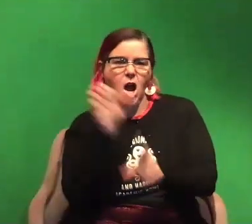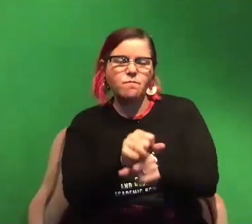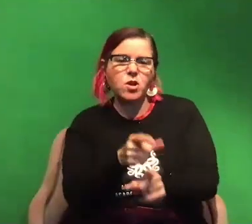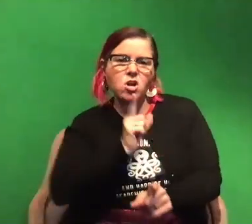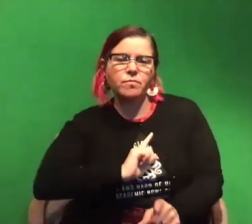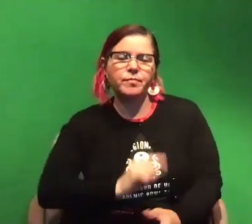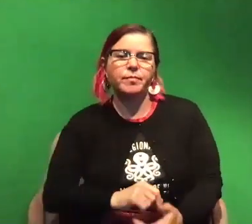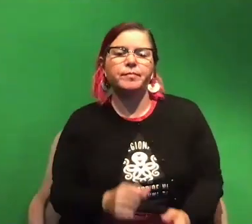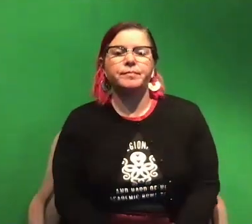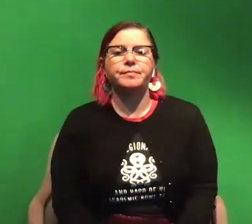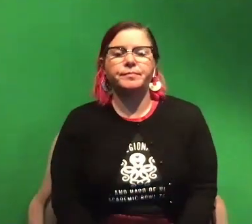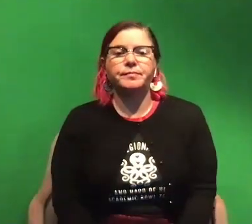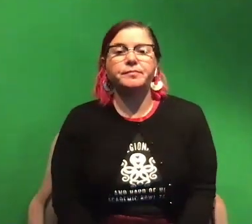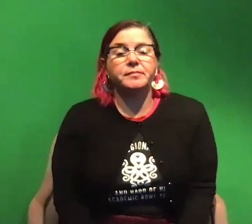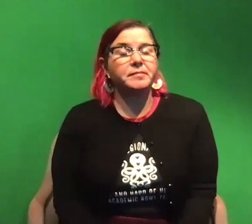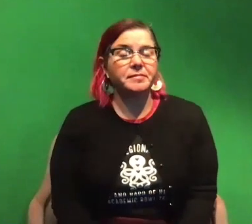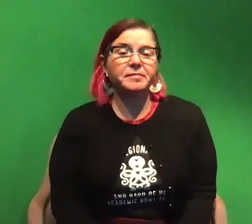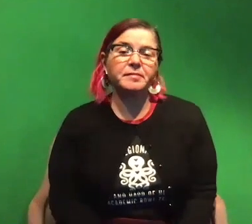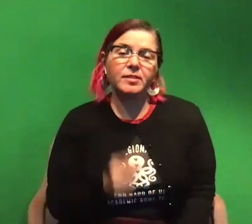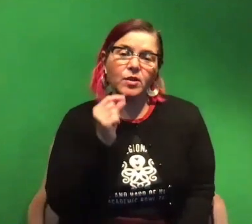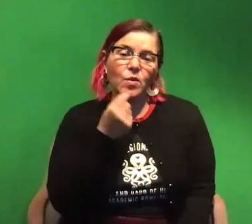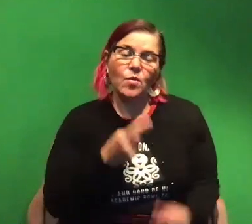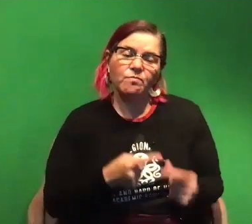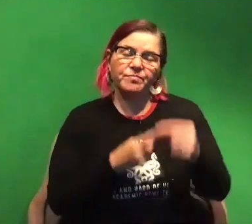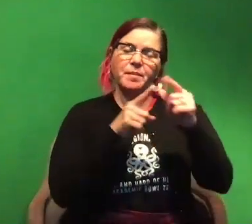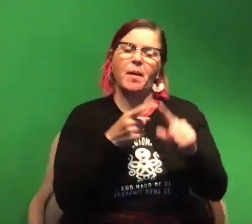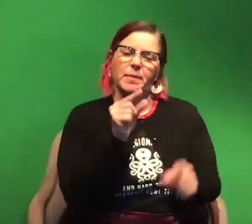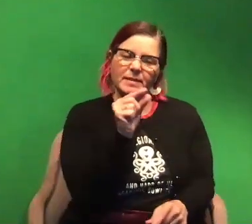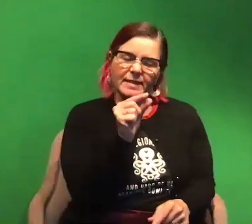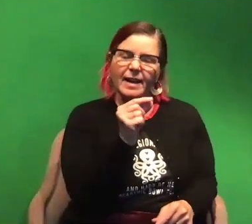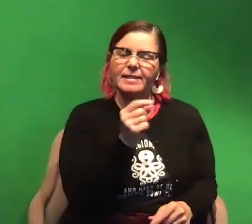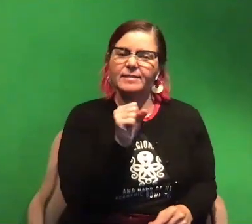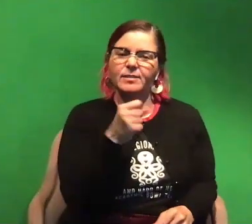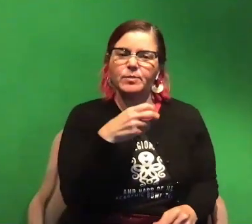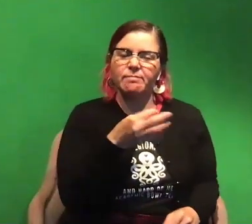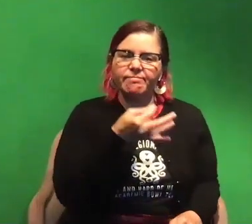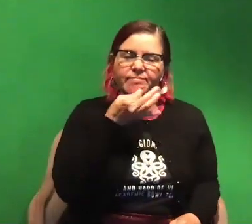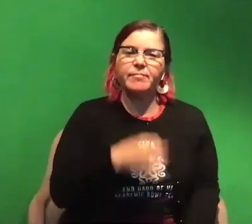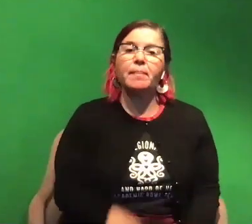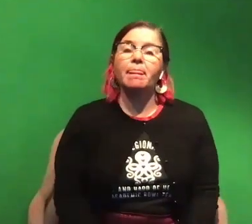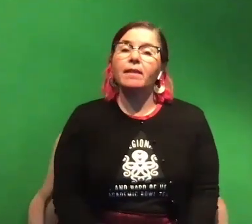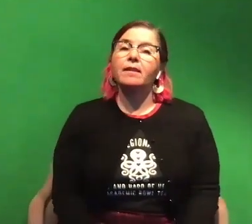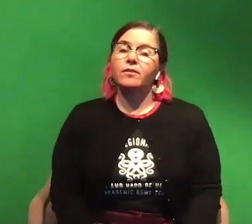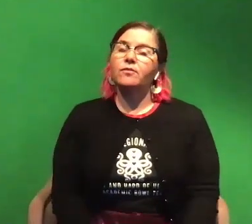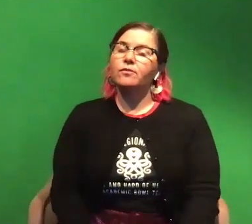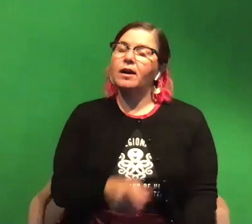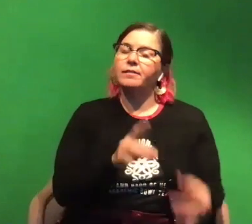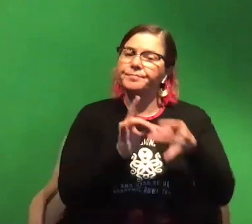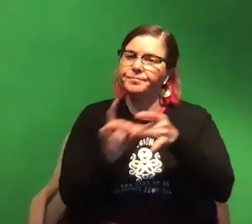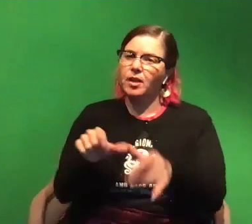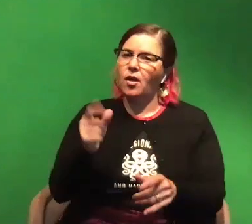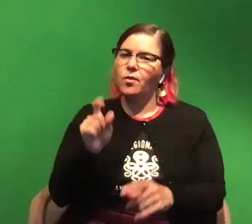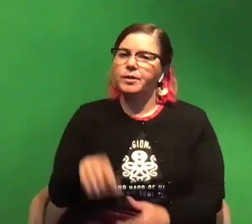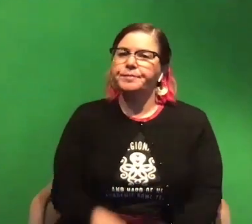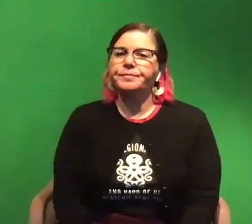shrimp knowing. So it's another kind of cool thing that these little tiny squids can do. That actually brings us to another one of our questions. We want to